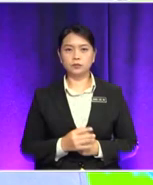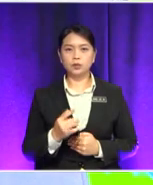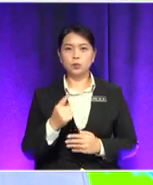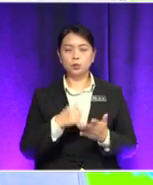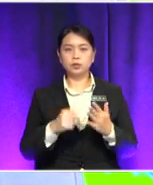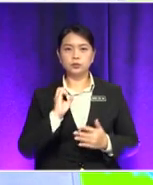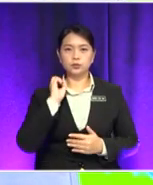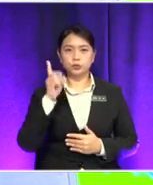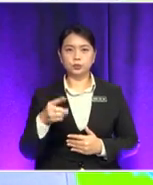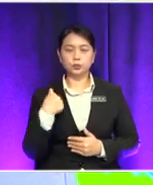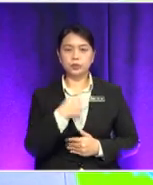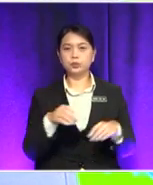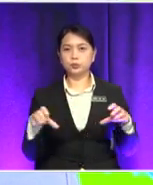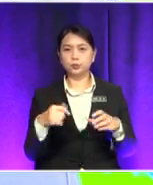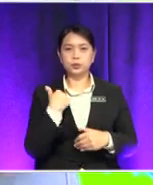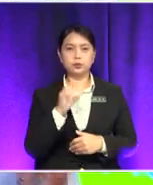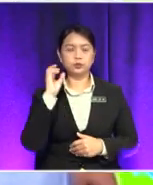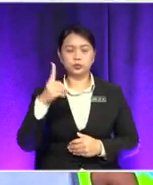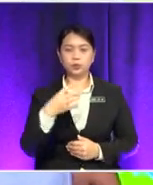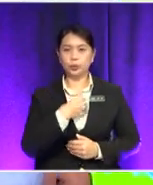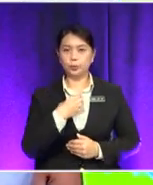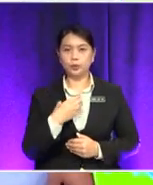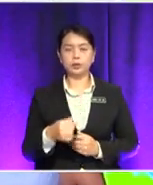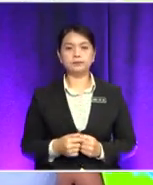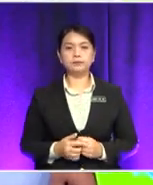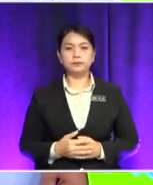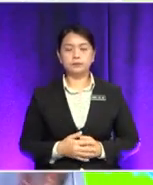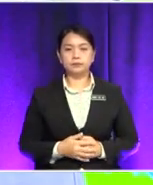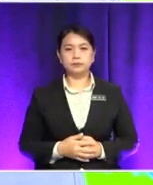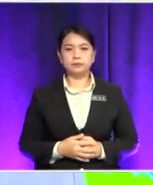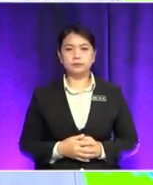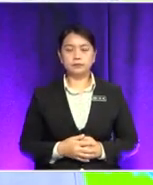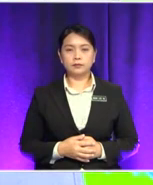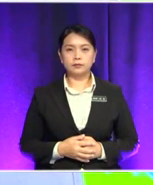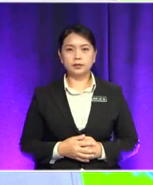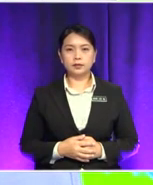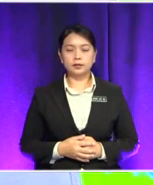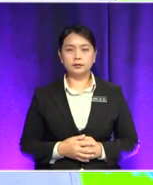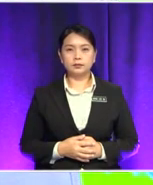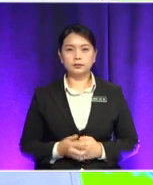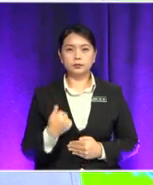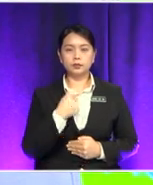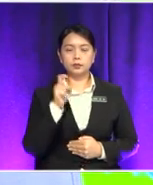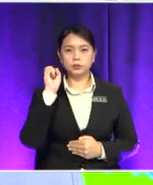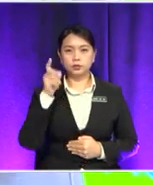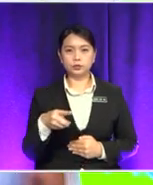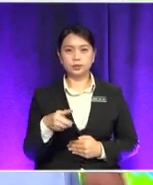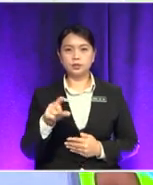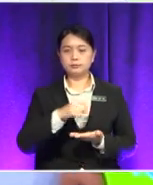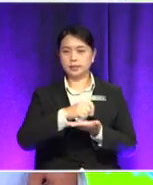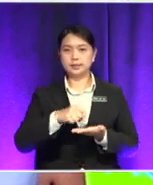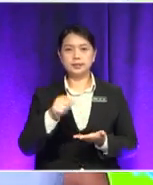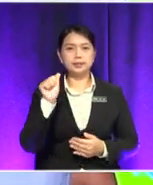think we should lodge a complaint to the authorities. Yes. Perhaps we should write a letter?